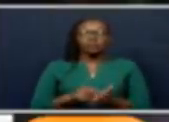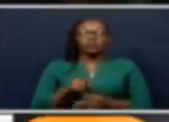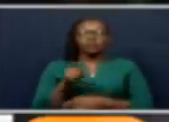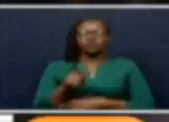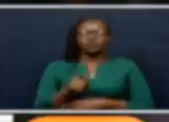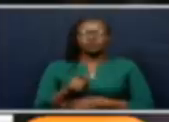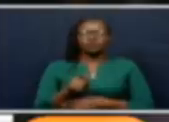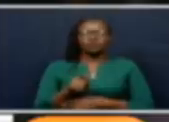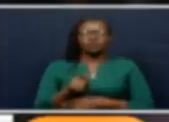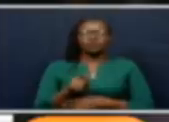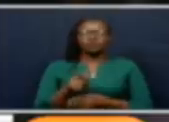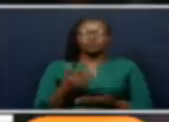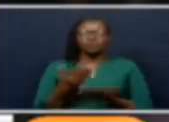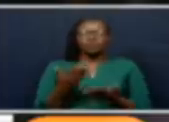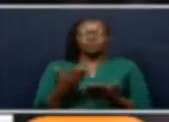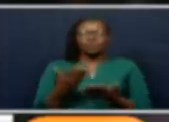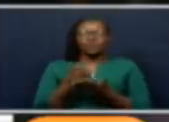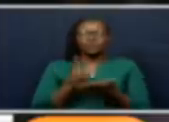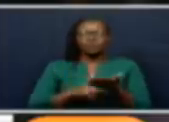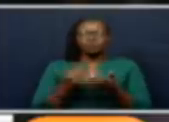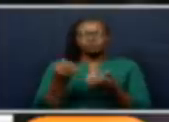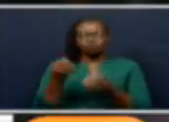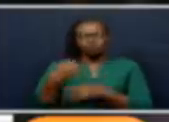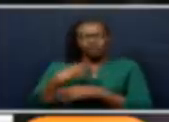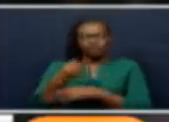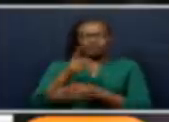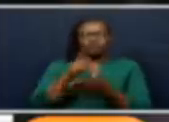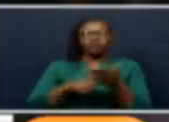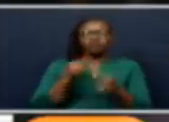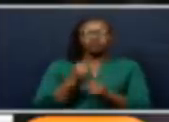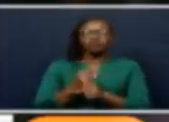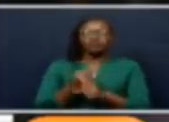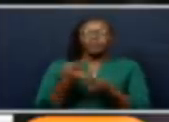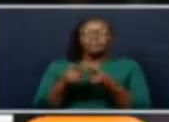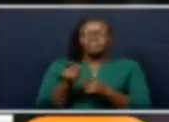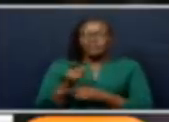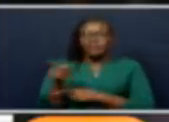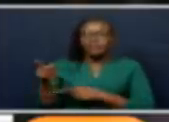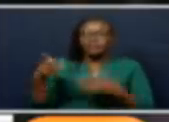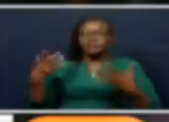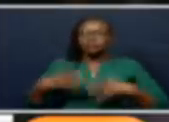they do? These guys are the people who allow you to see the president.